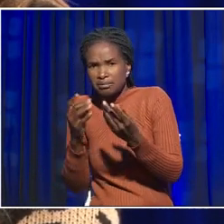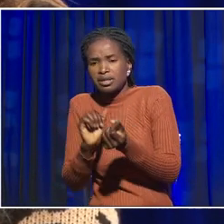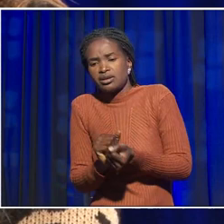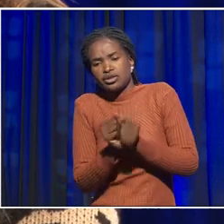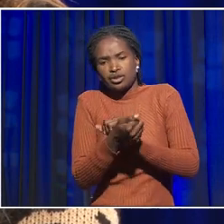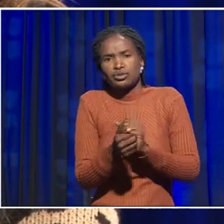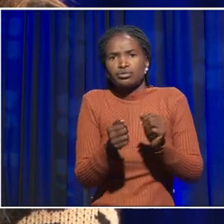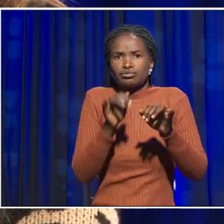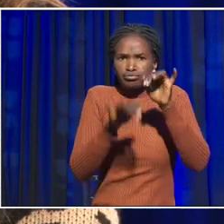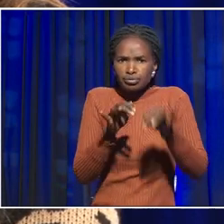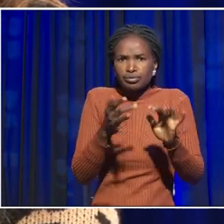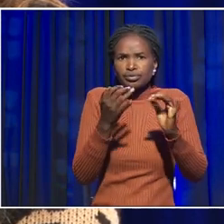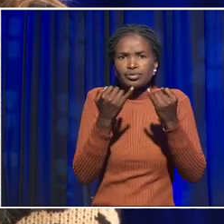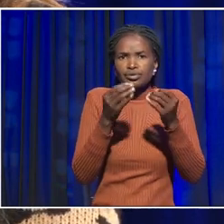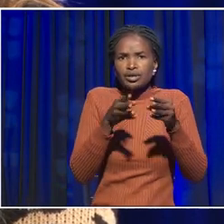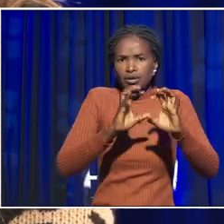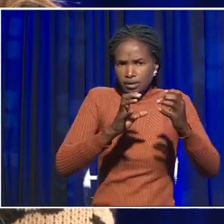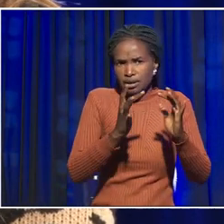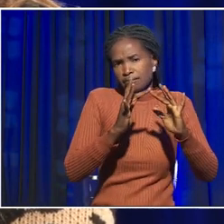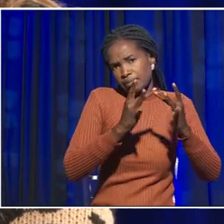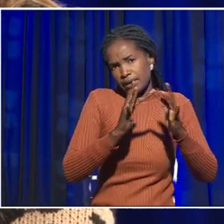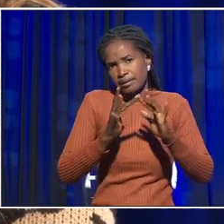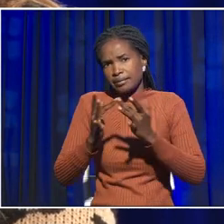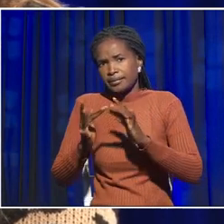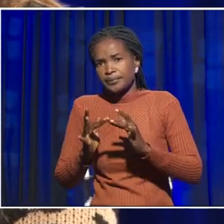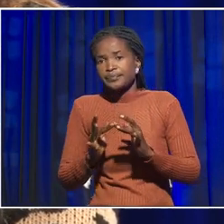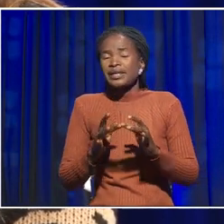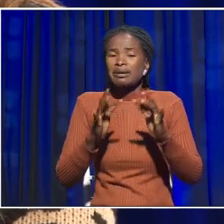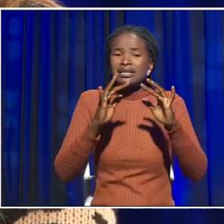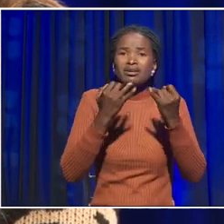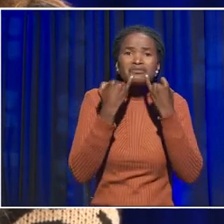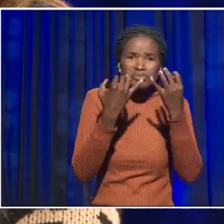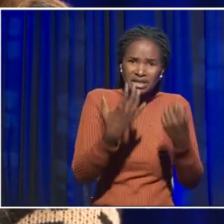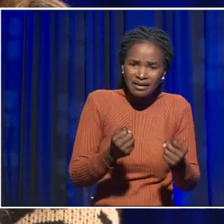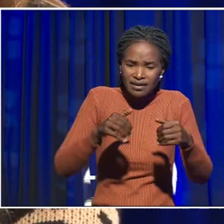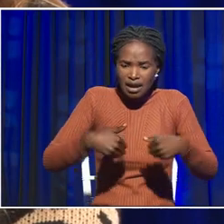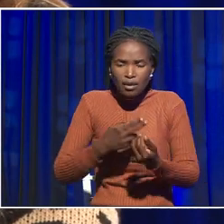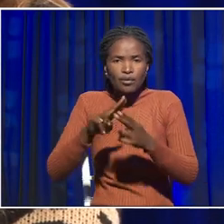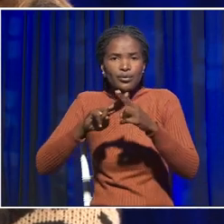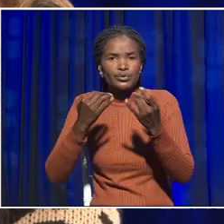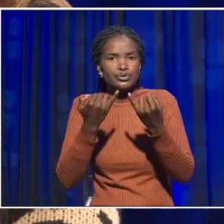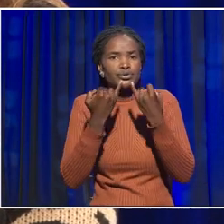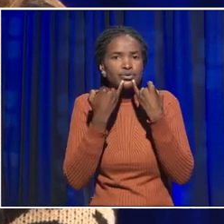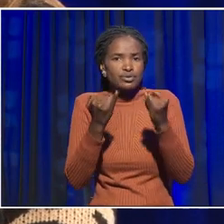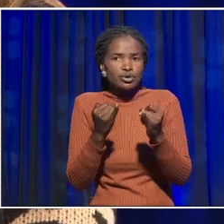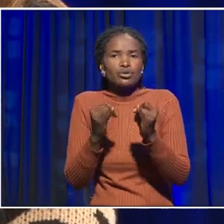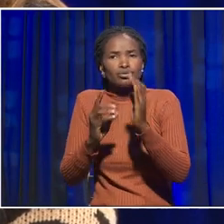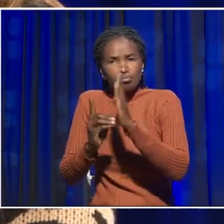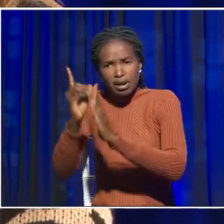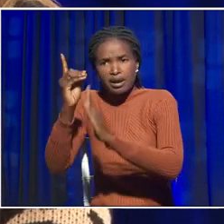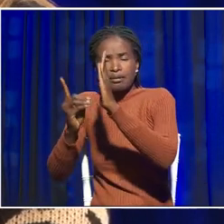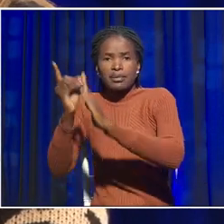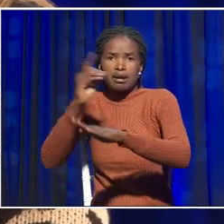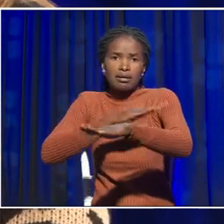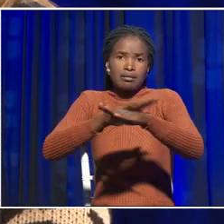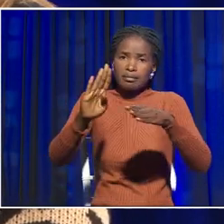I think to your point, Sven, actually it's very true. It's about what do you do with that data? How can you structure to then nourish your strategy? And